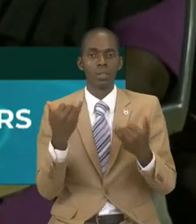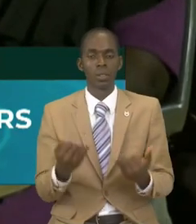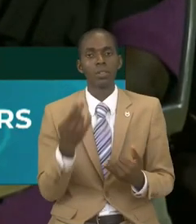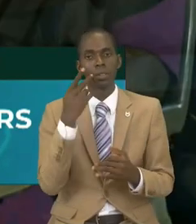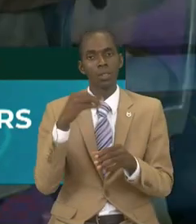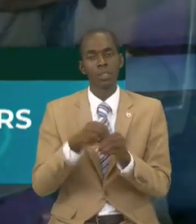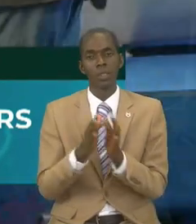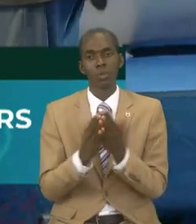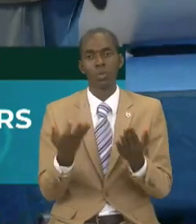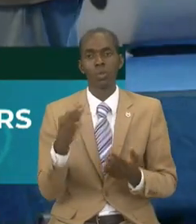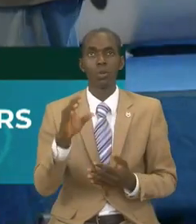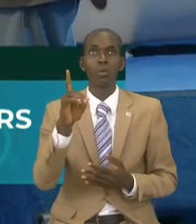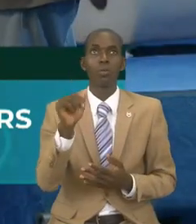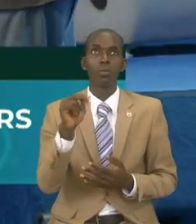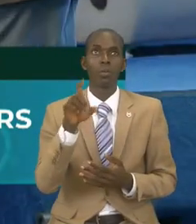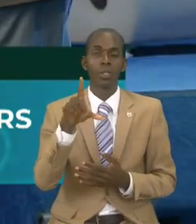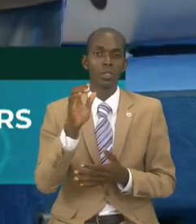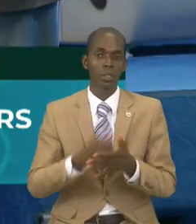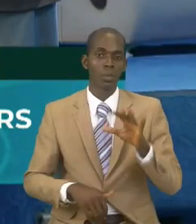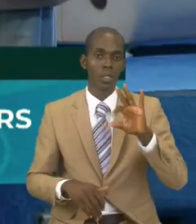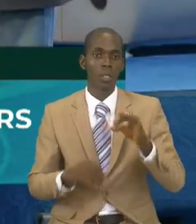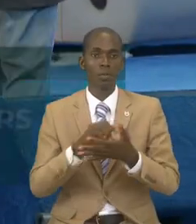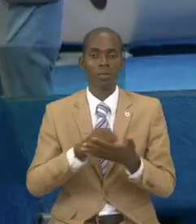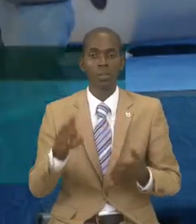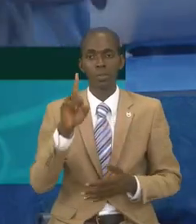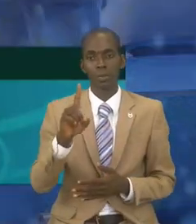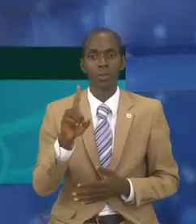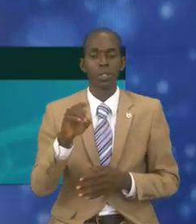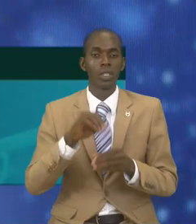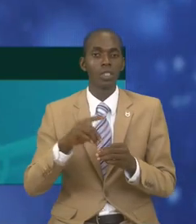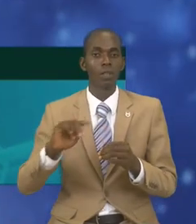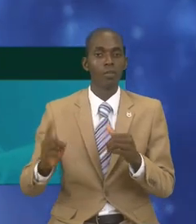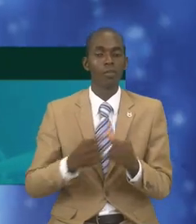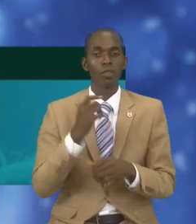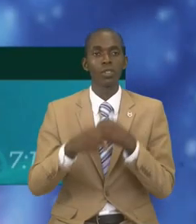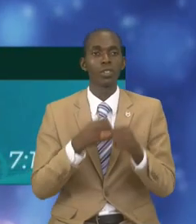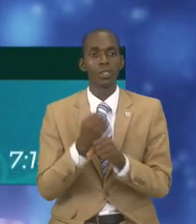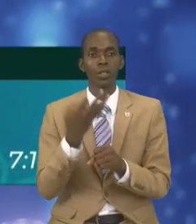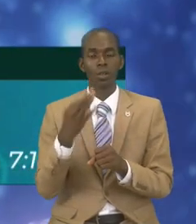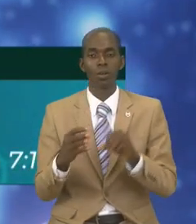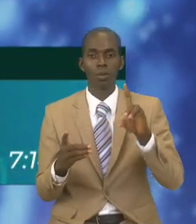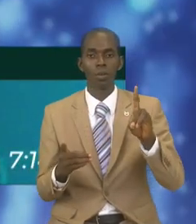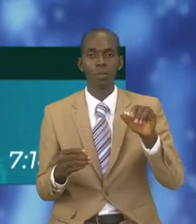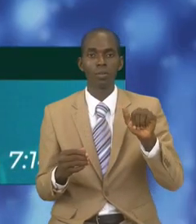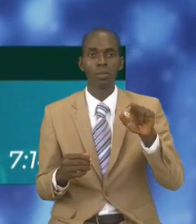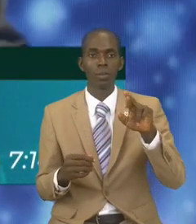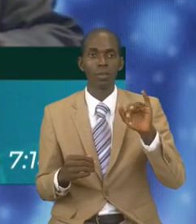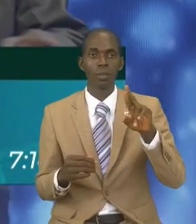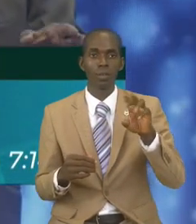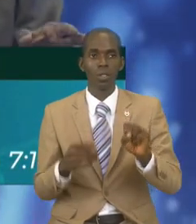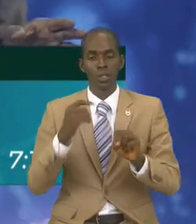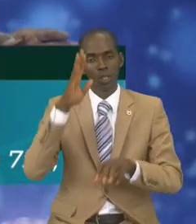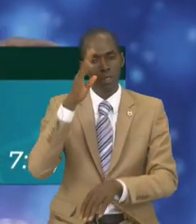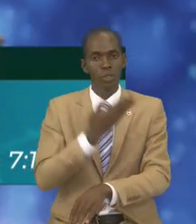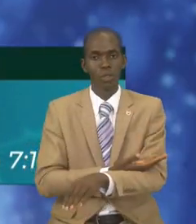chapter 9, and I'm reading from verse 1. In the first year of Darius, the son of Ahasuerus, of